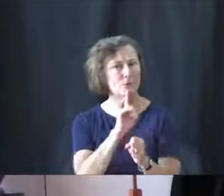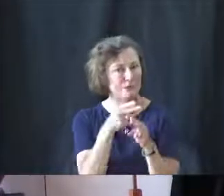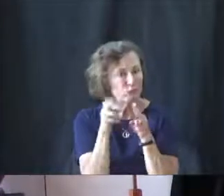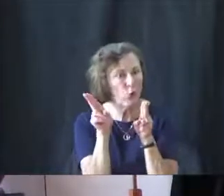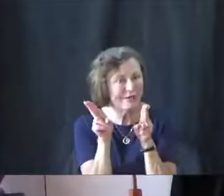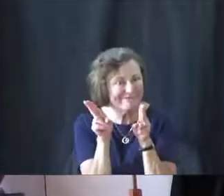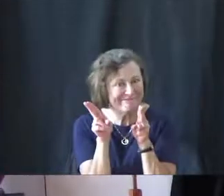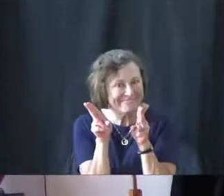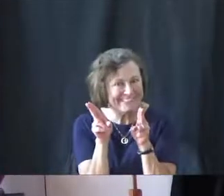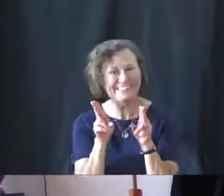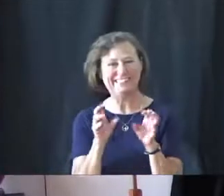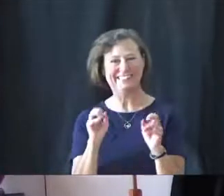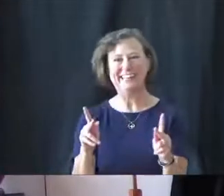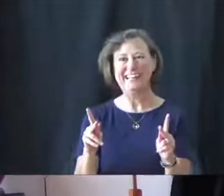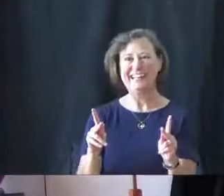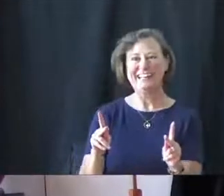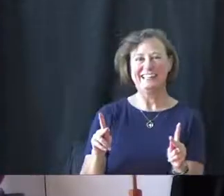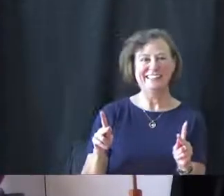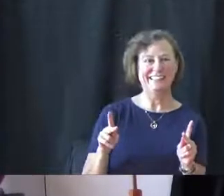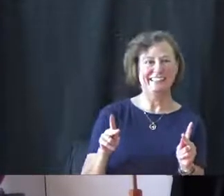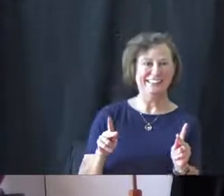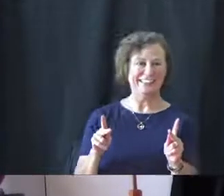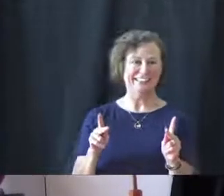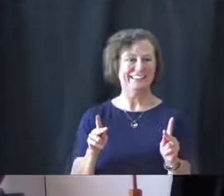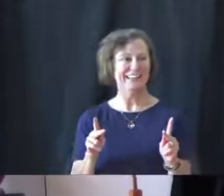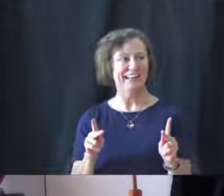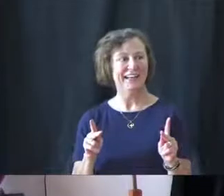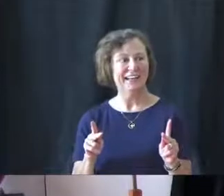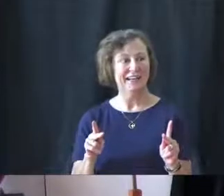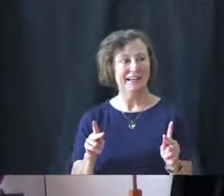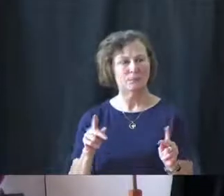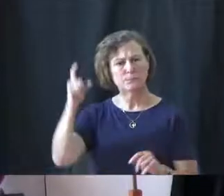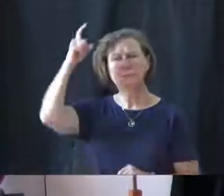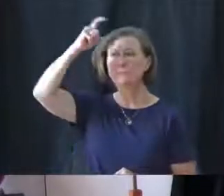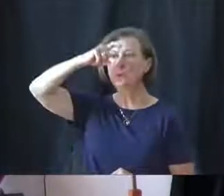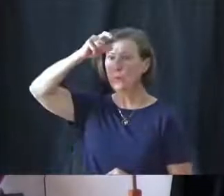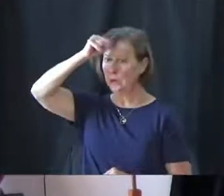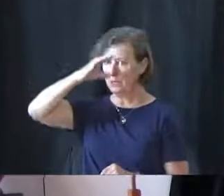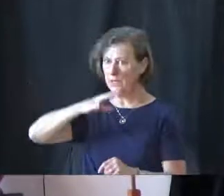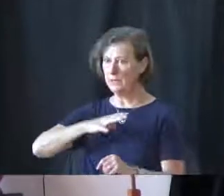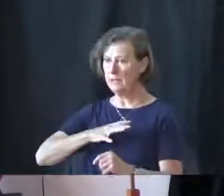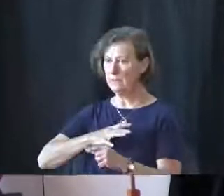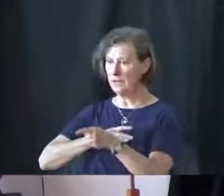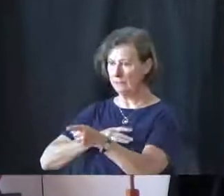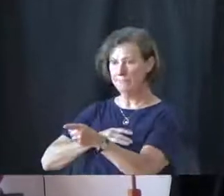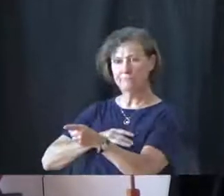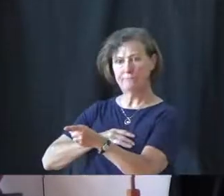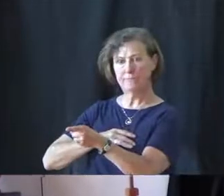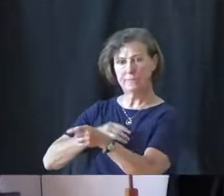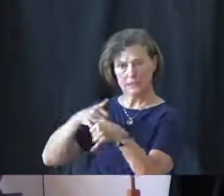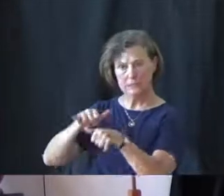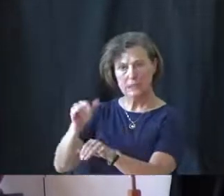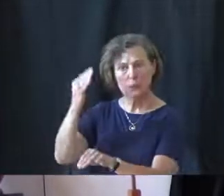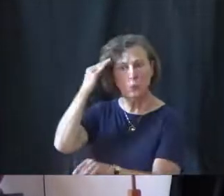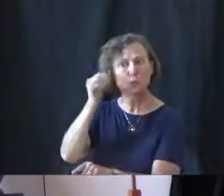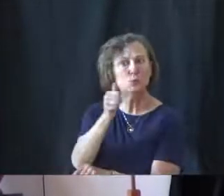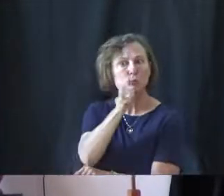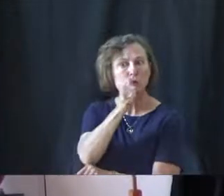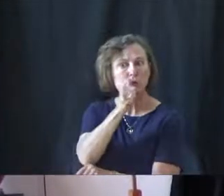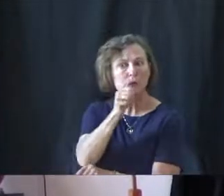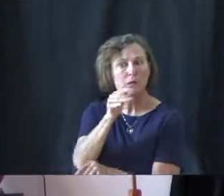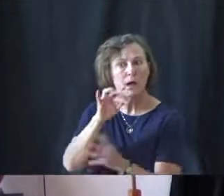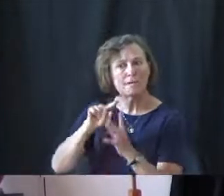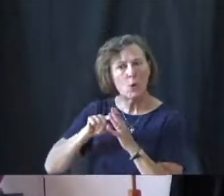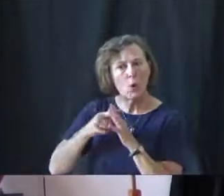short, okay? So, a wise man who still knew the secrets of the